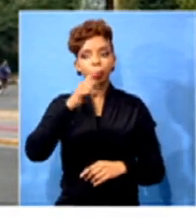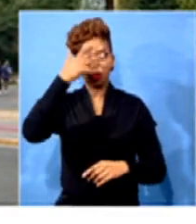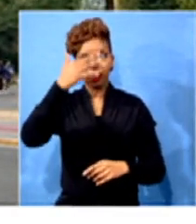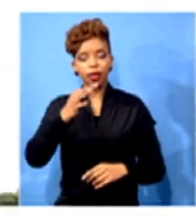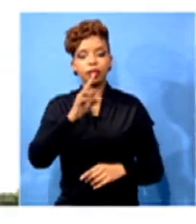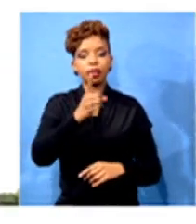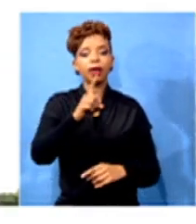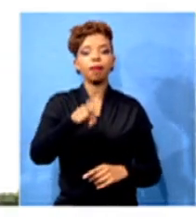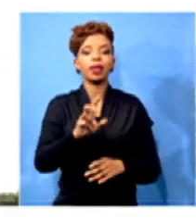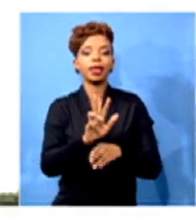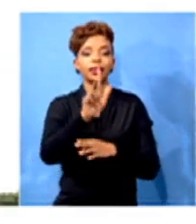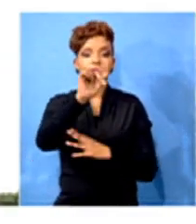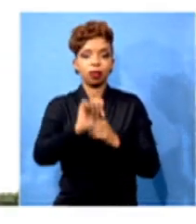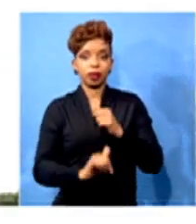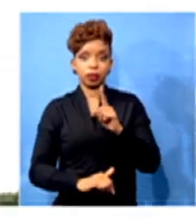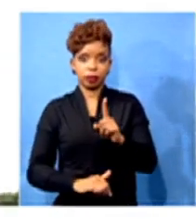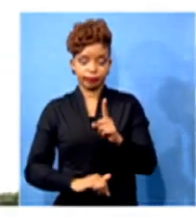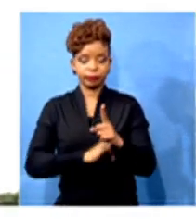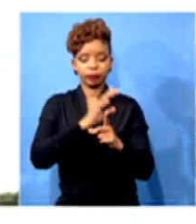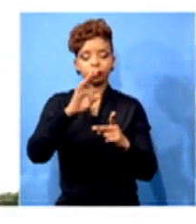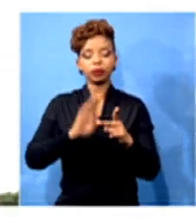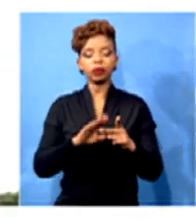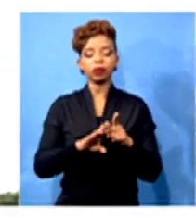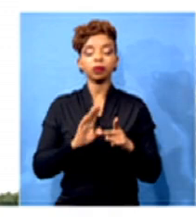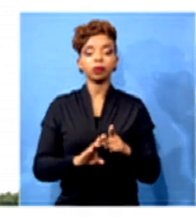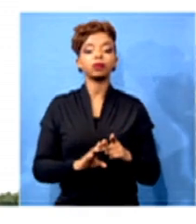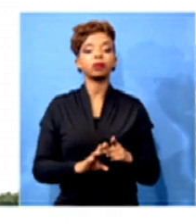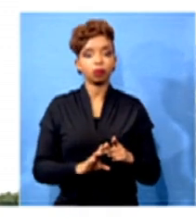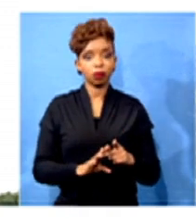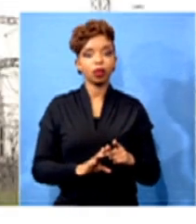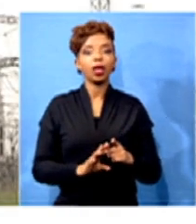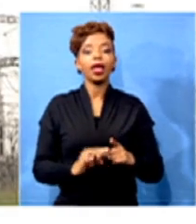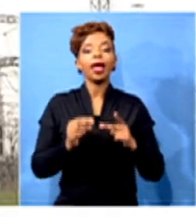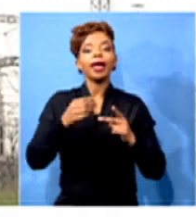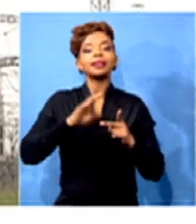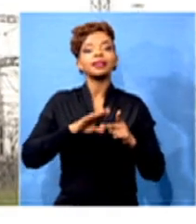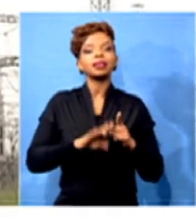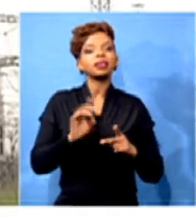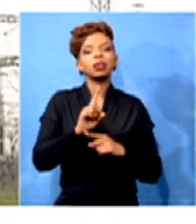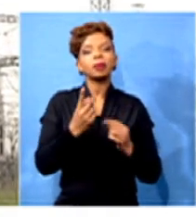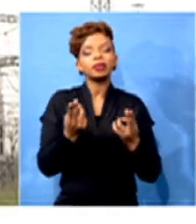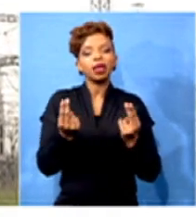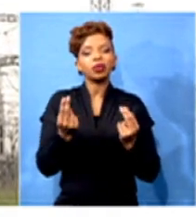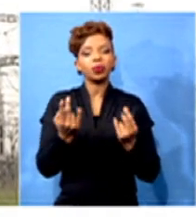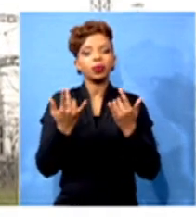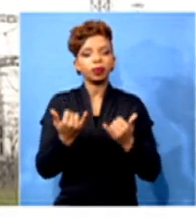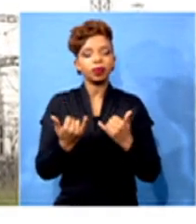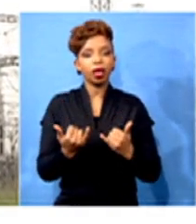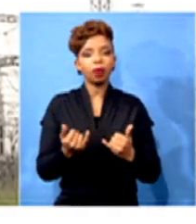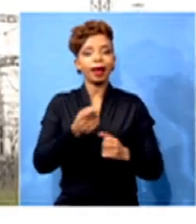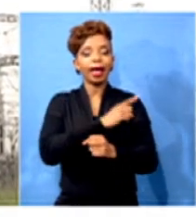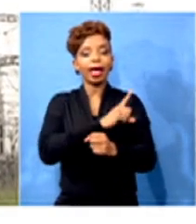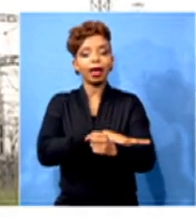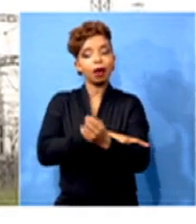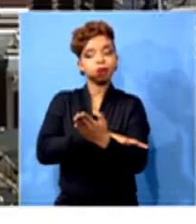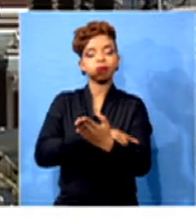system. The second option is then to also accelerate the new capacity that is planned in the Integrated Resource